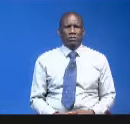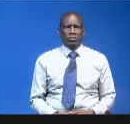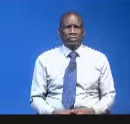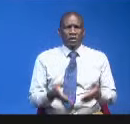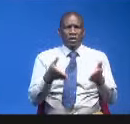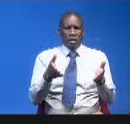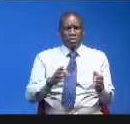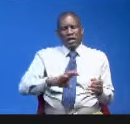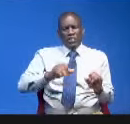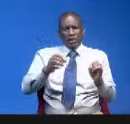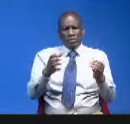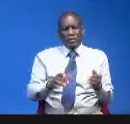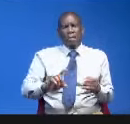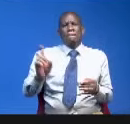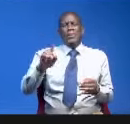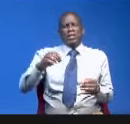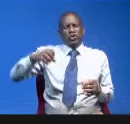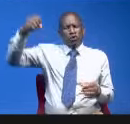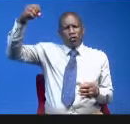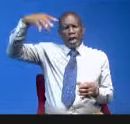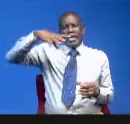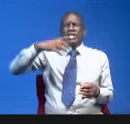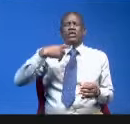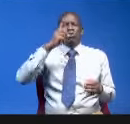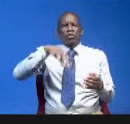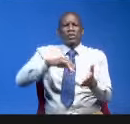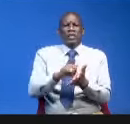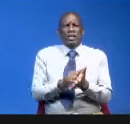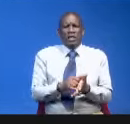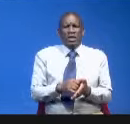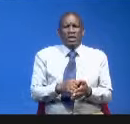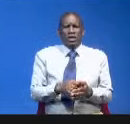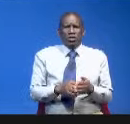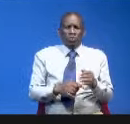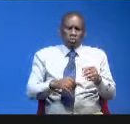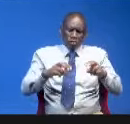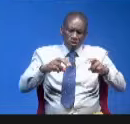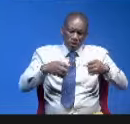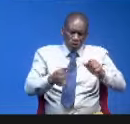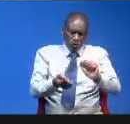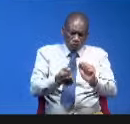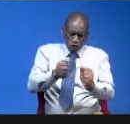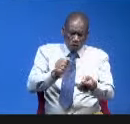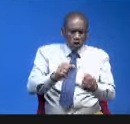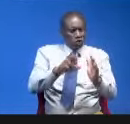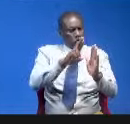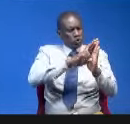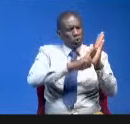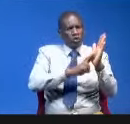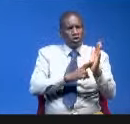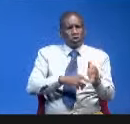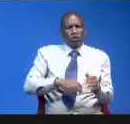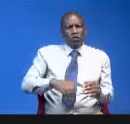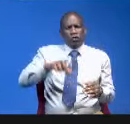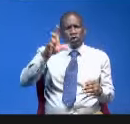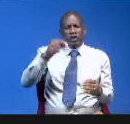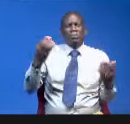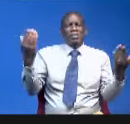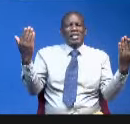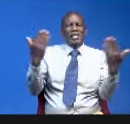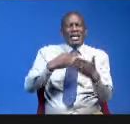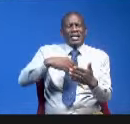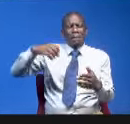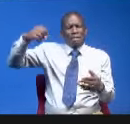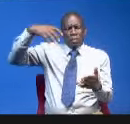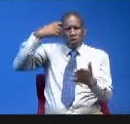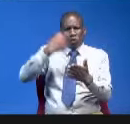And in other news, the Ministry of Energy says that it will fast-track the review of rules for cheaper nighttime power costs ahead of